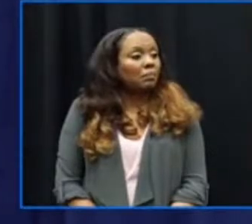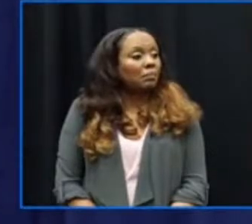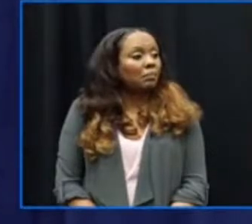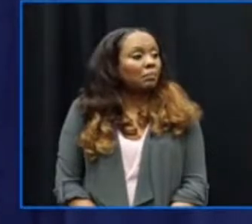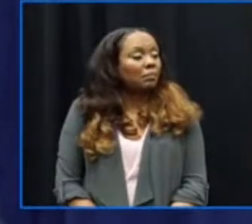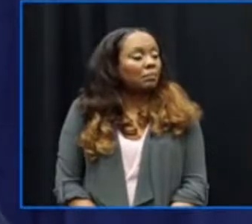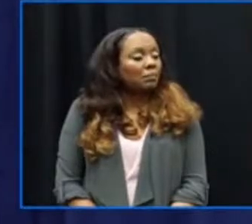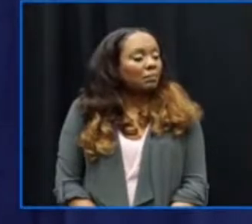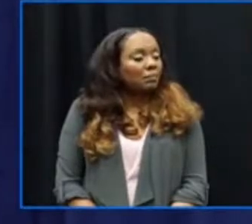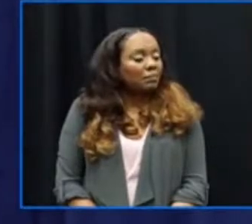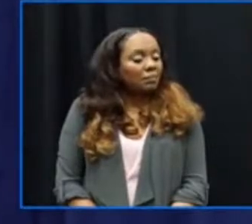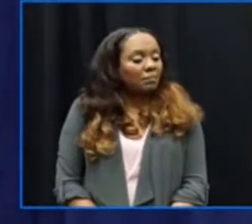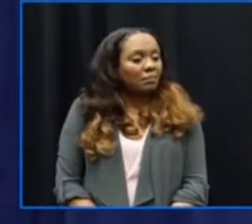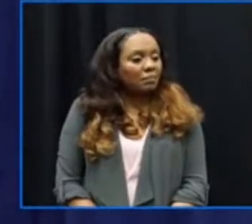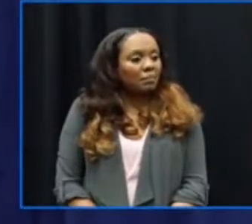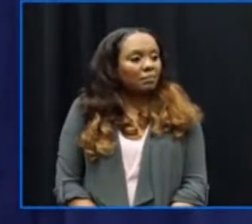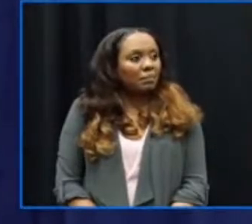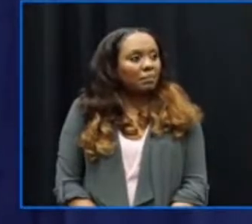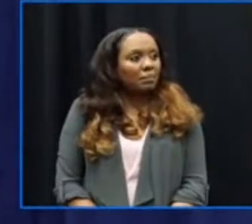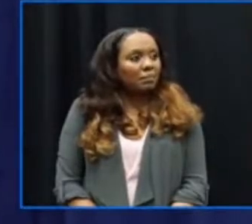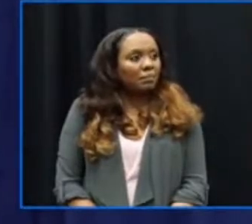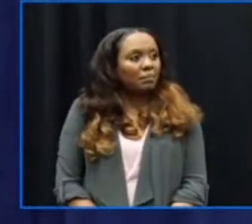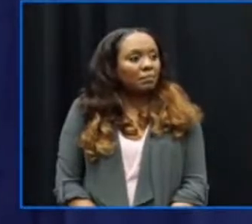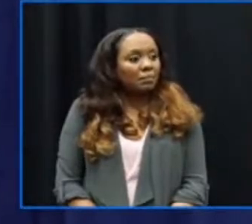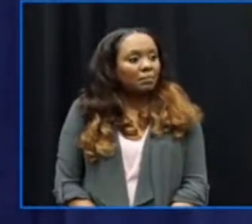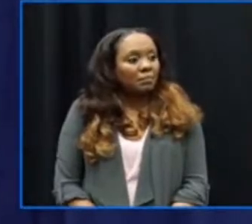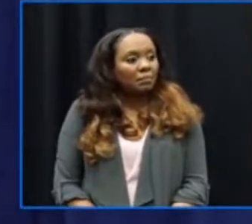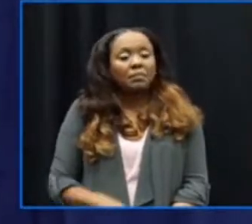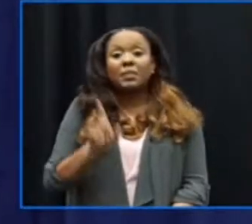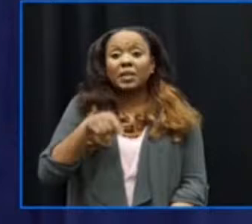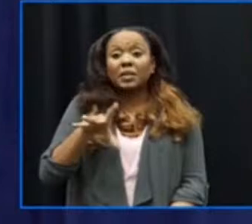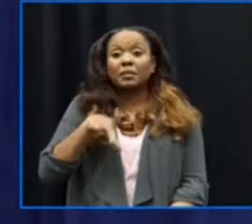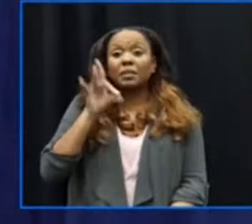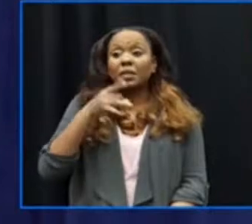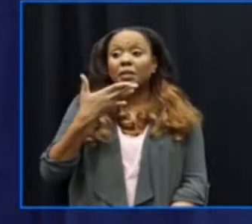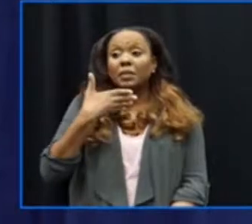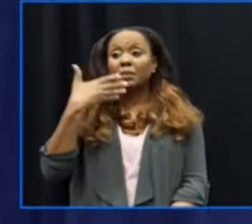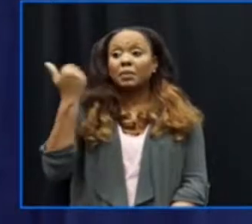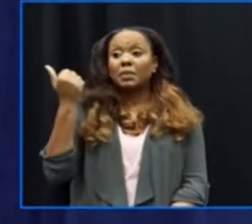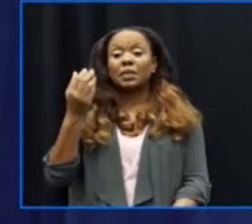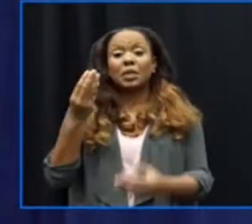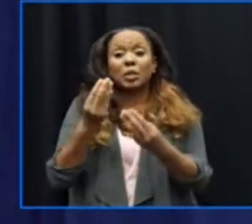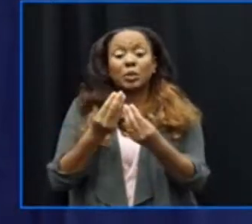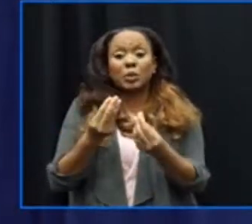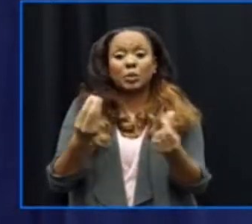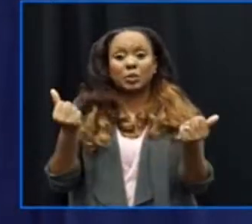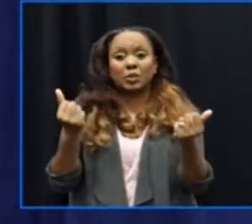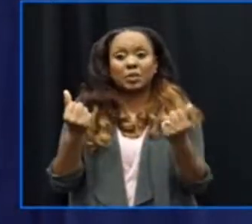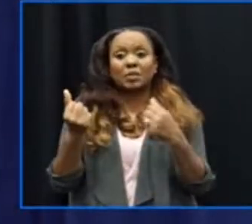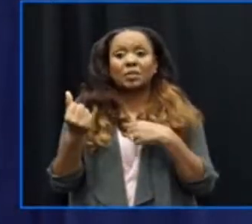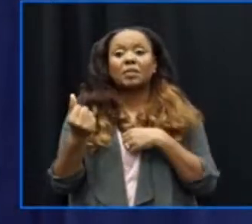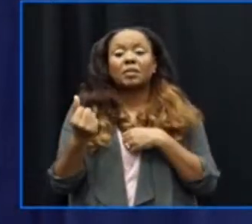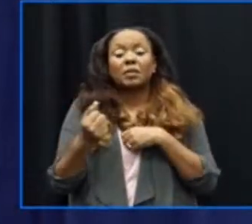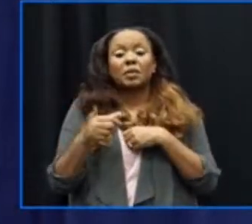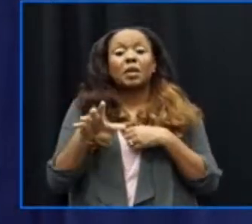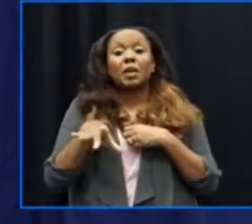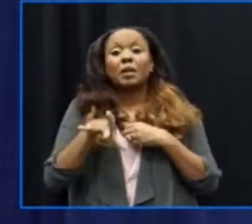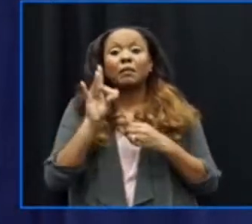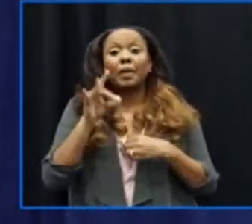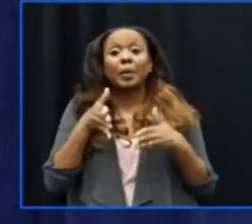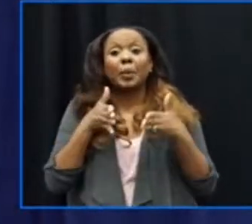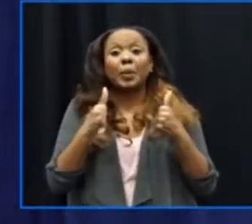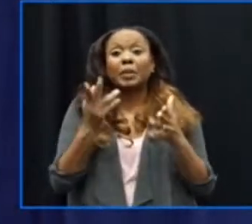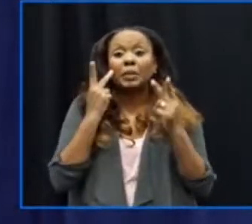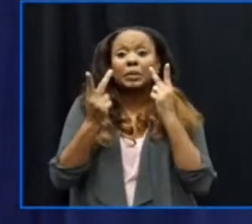the most suitable solution to minimize the growth in that gap and find a way to make sure that we make the